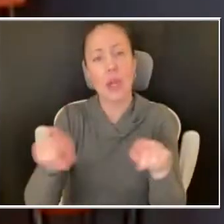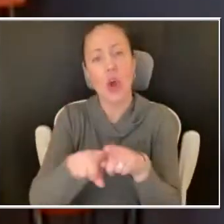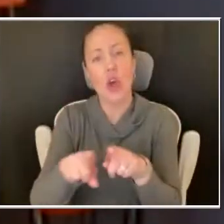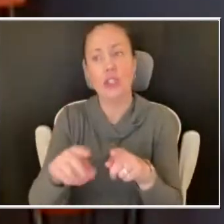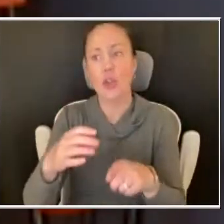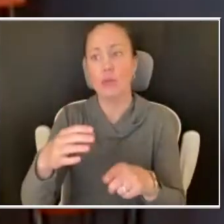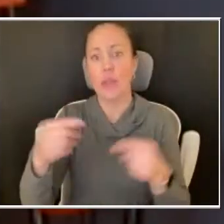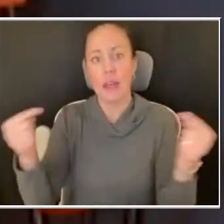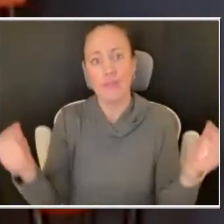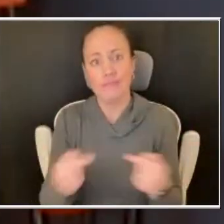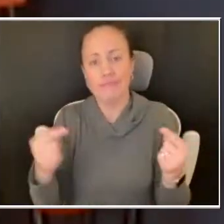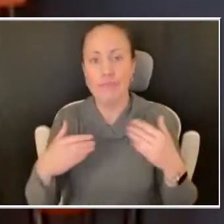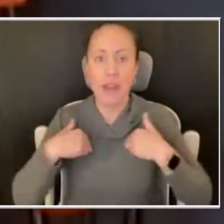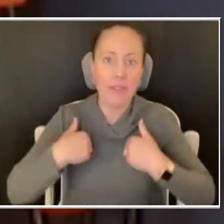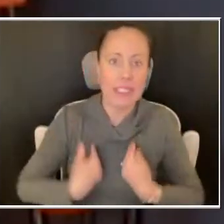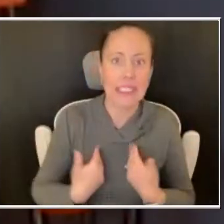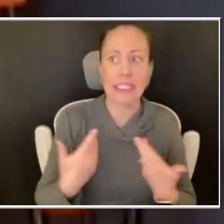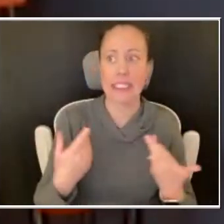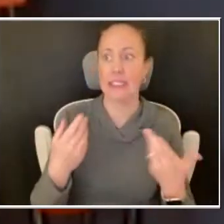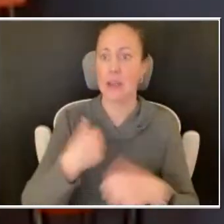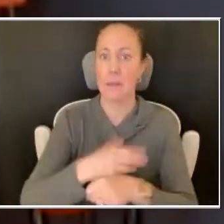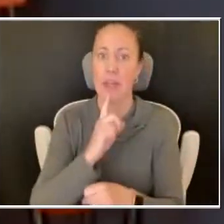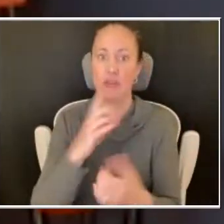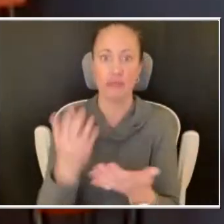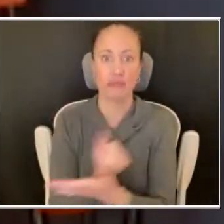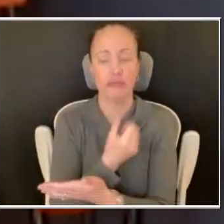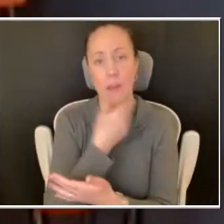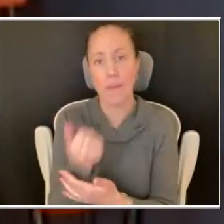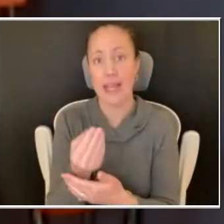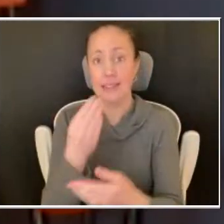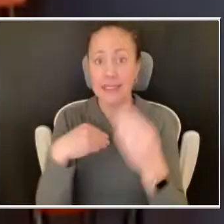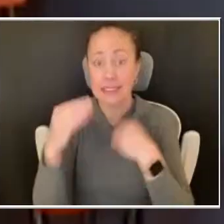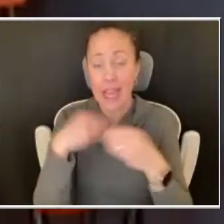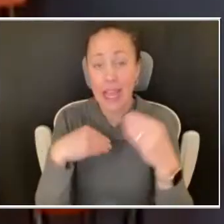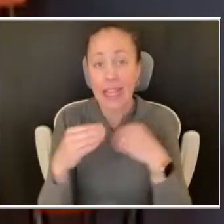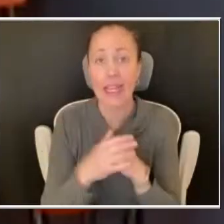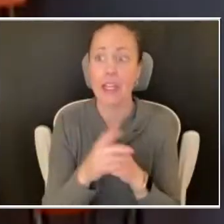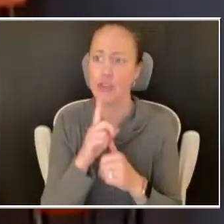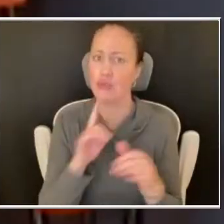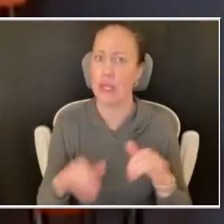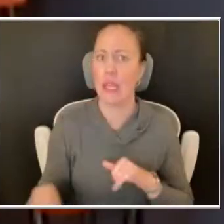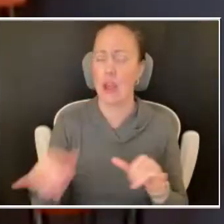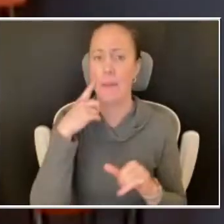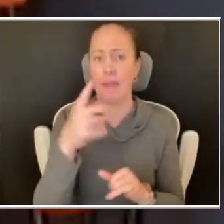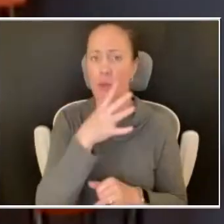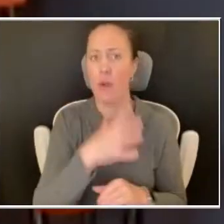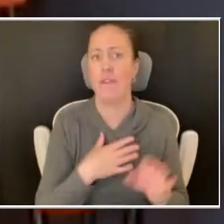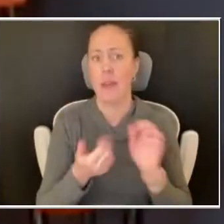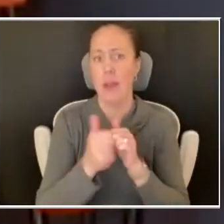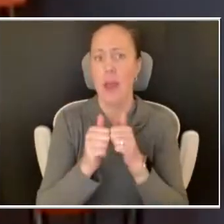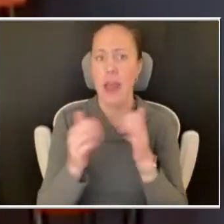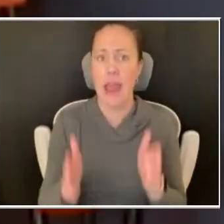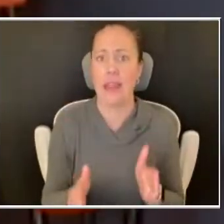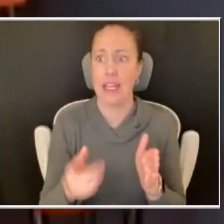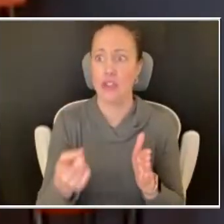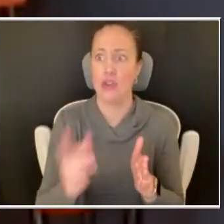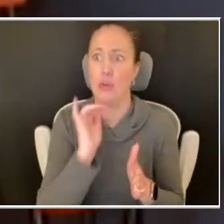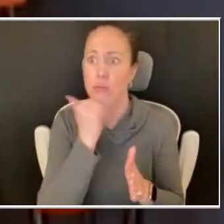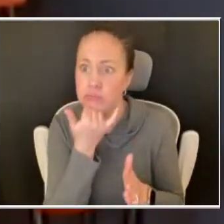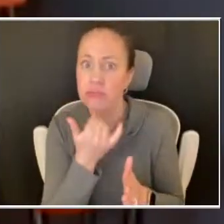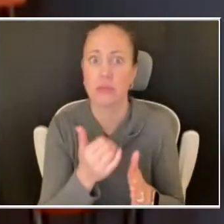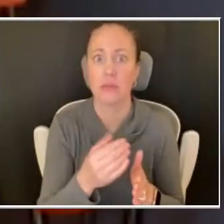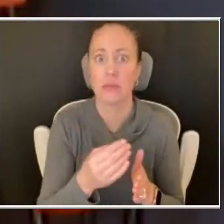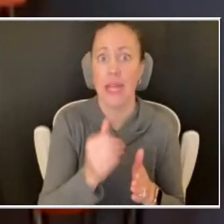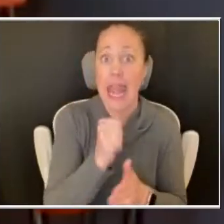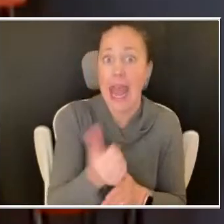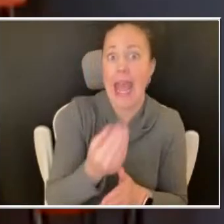need to make sure that we're optimizing nutrition. It's very common for, female athletes to unintentionally underfuel their body.